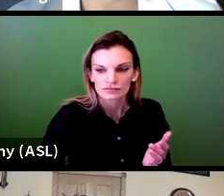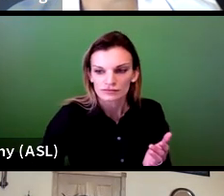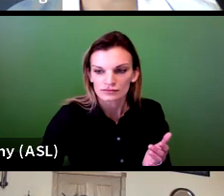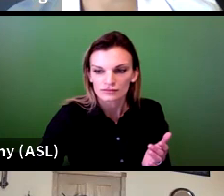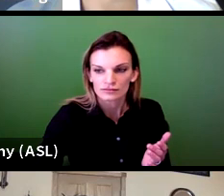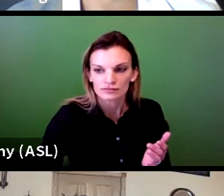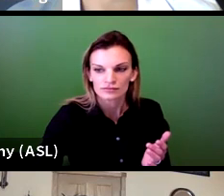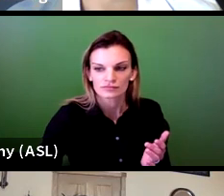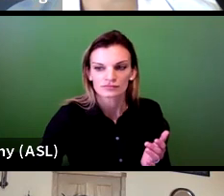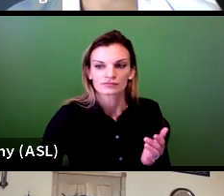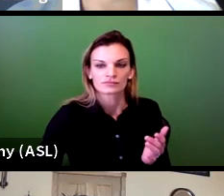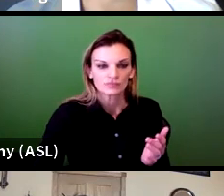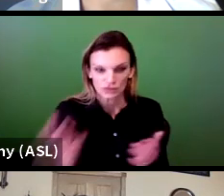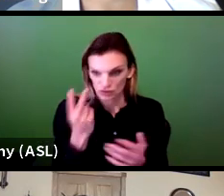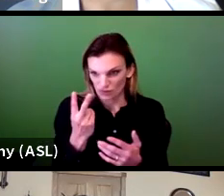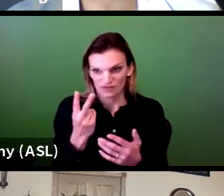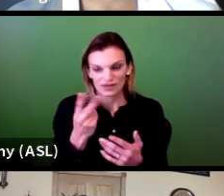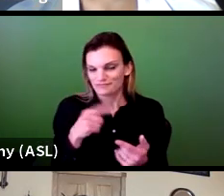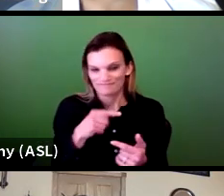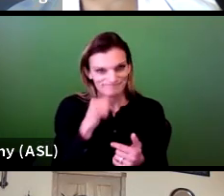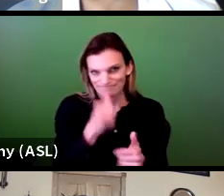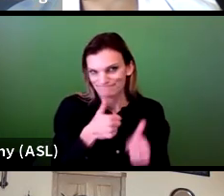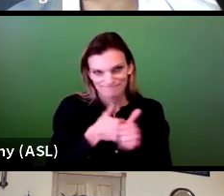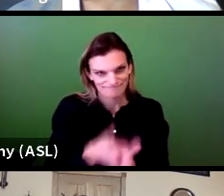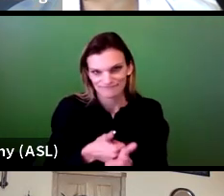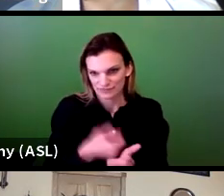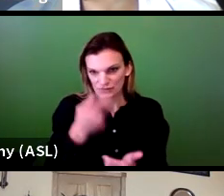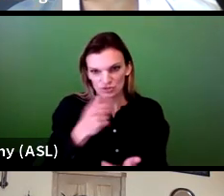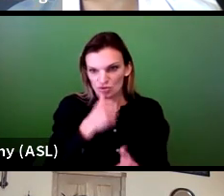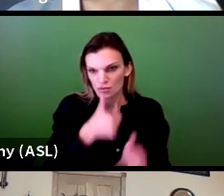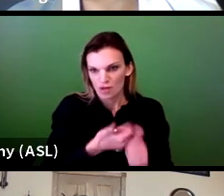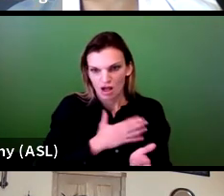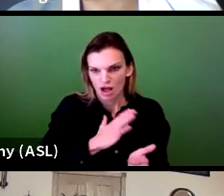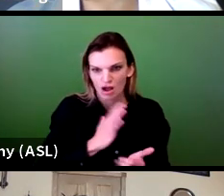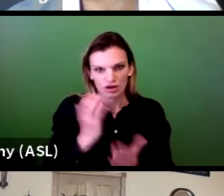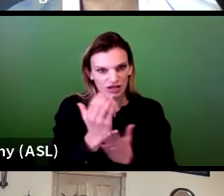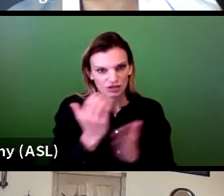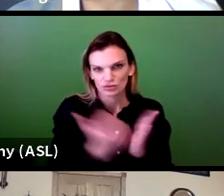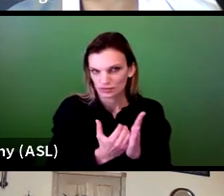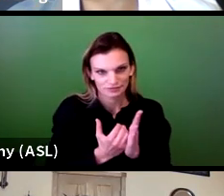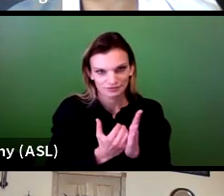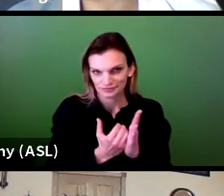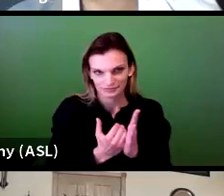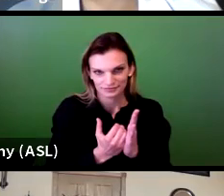because they don't comply with the constitutional amendment.